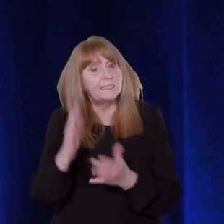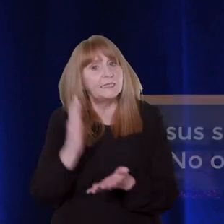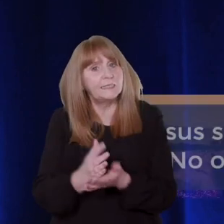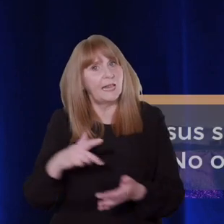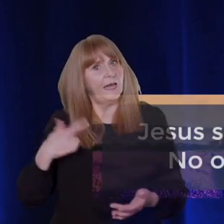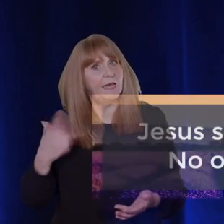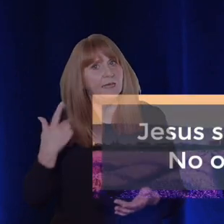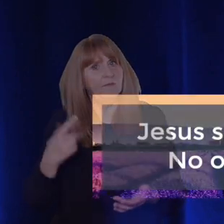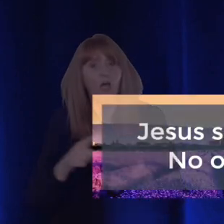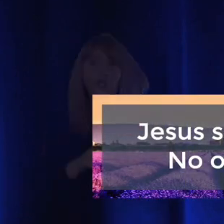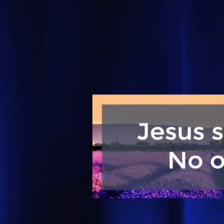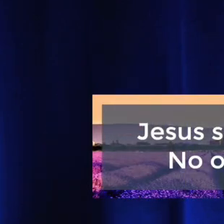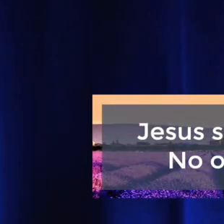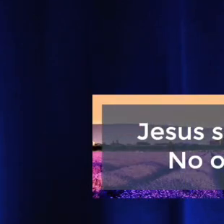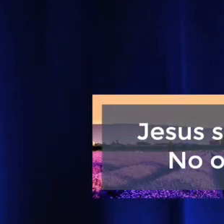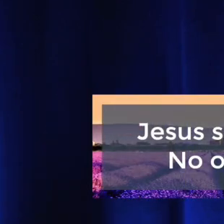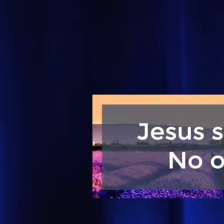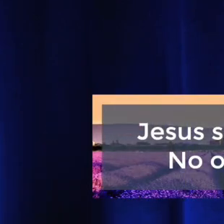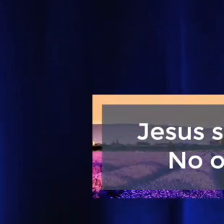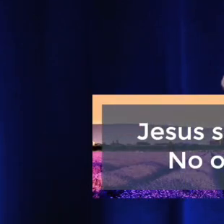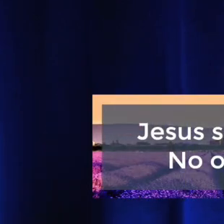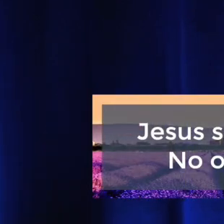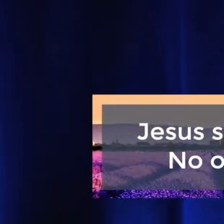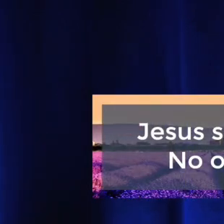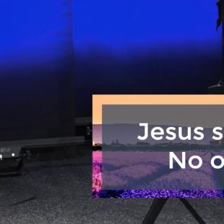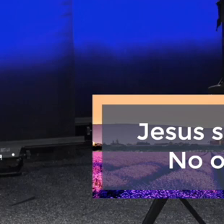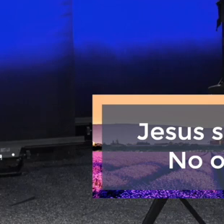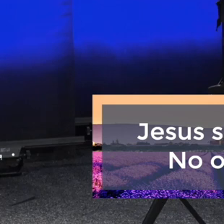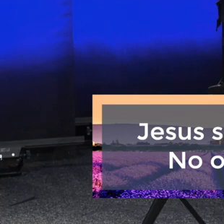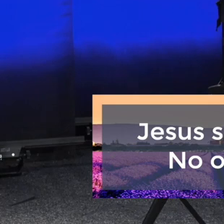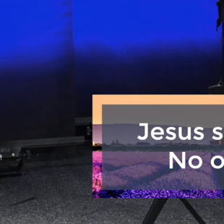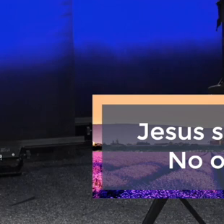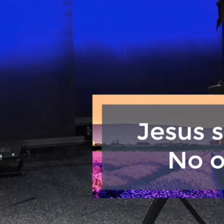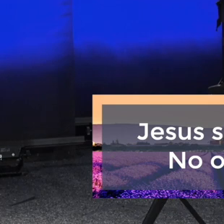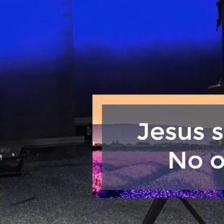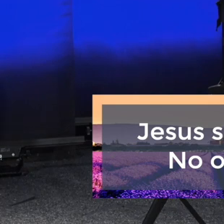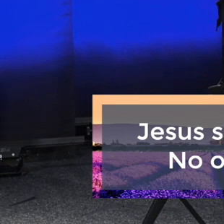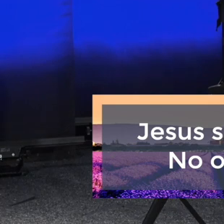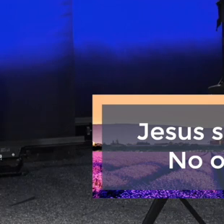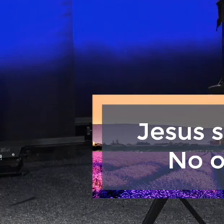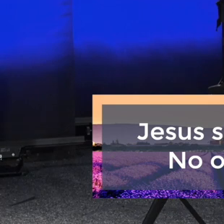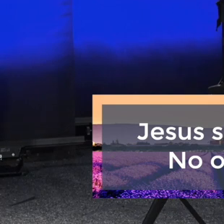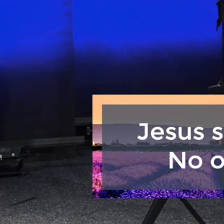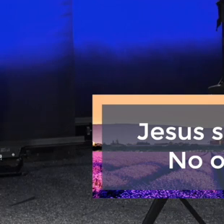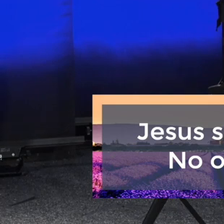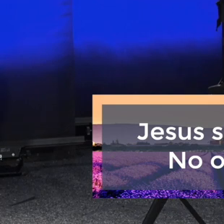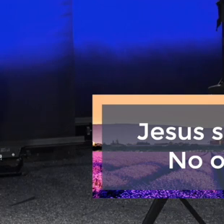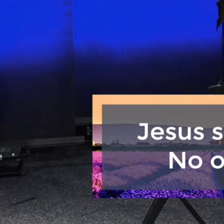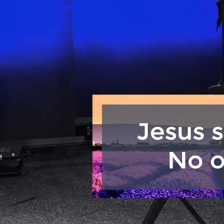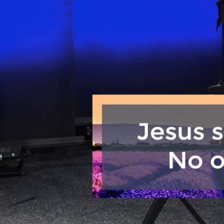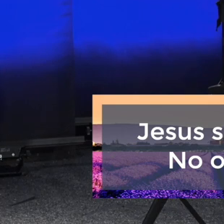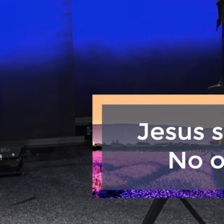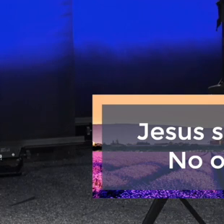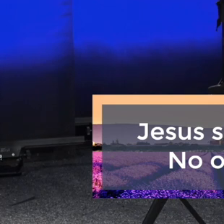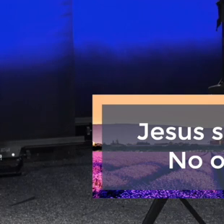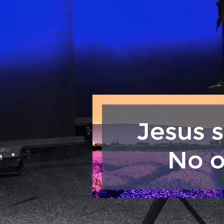verse 6, we find him telling us, I am the way, the truth, and the life. No one comes to the